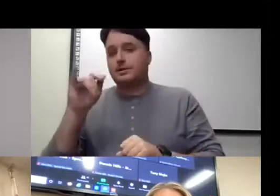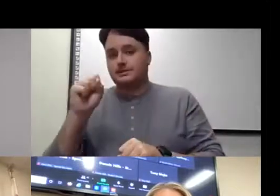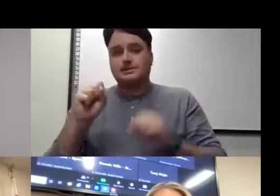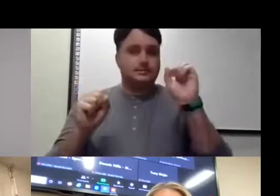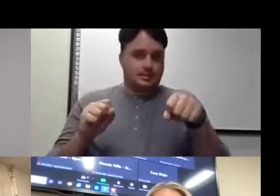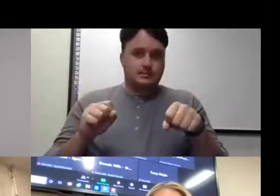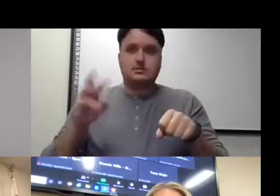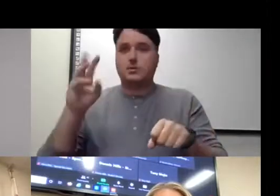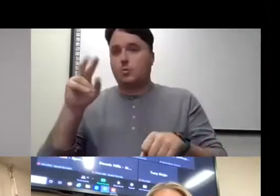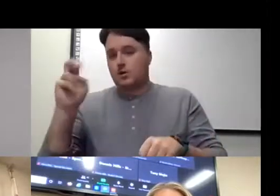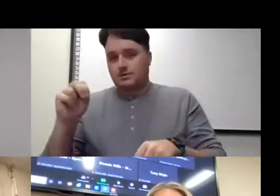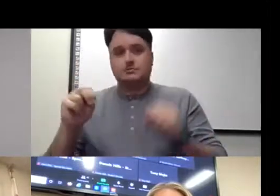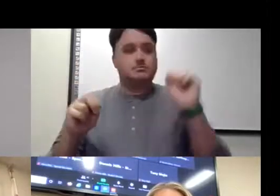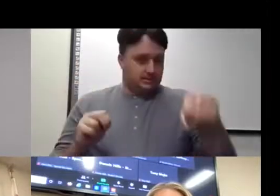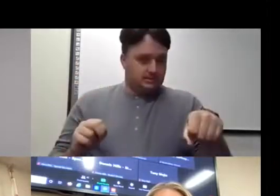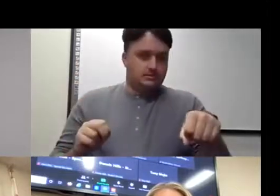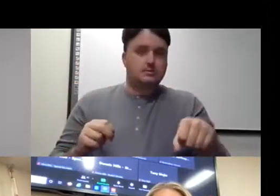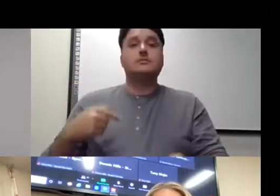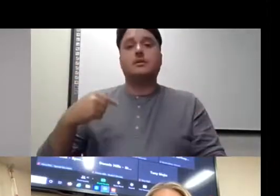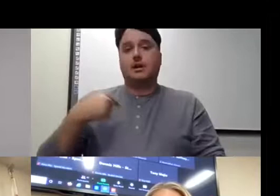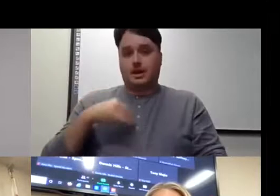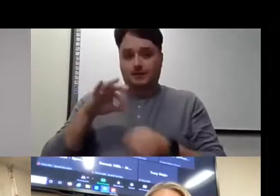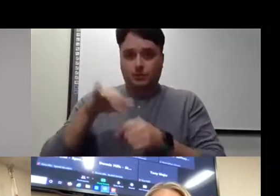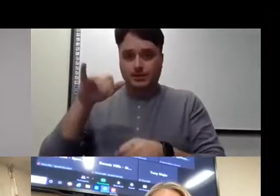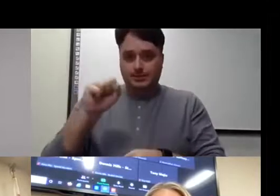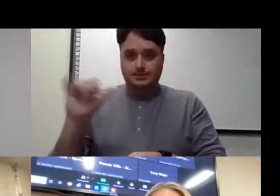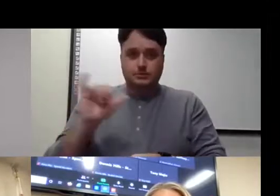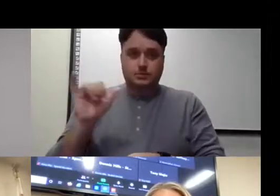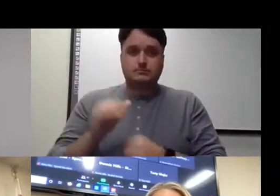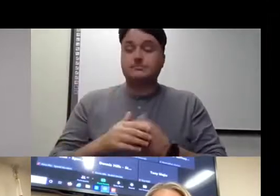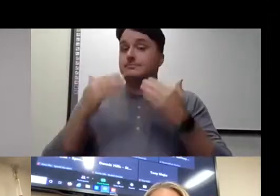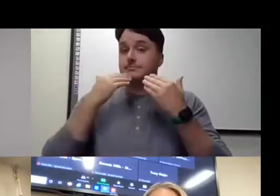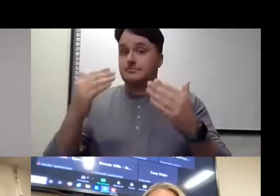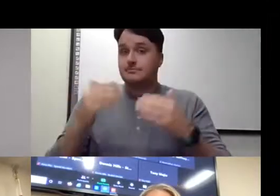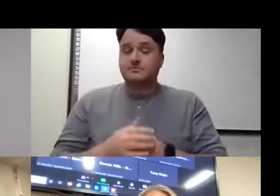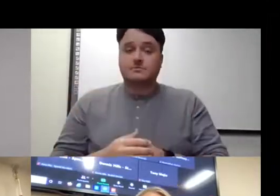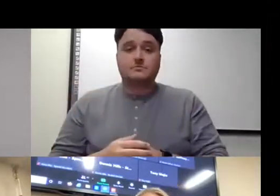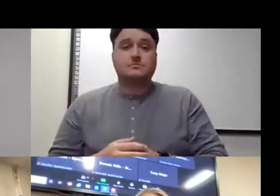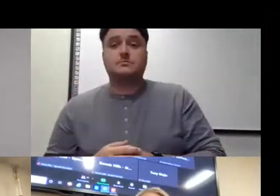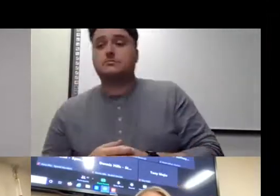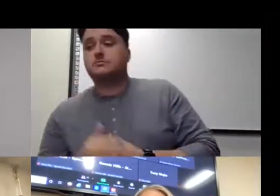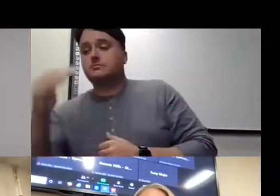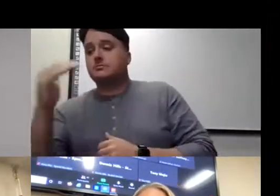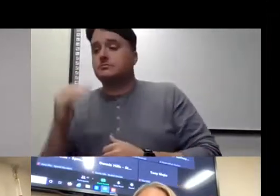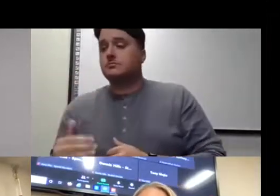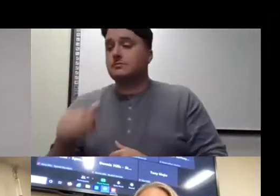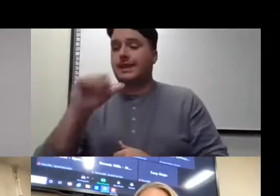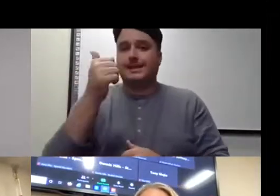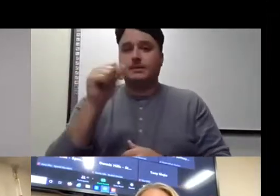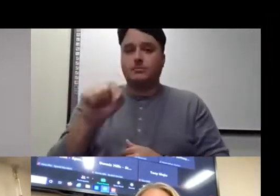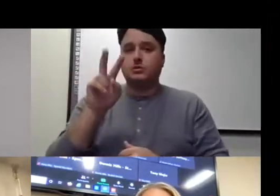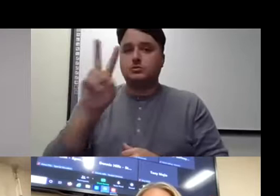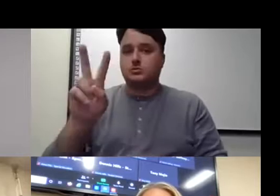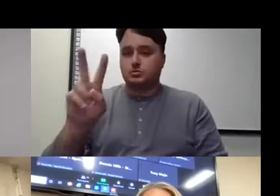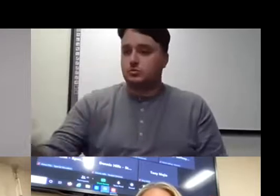Warren. Yes. And I will just as well. Thank you. Okay, moving on to item